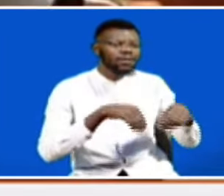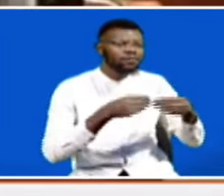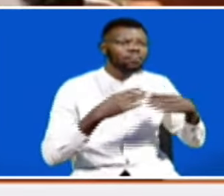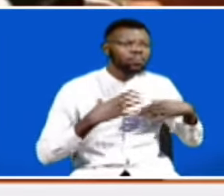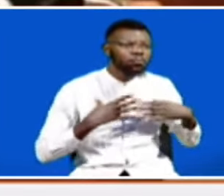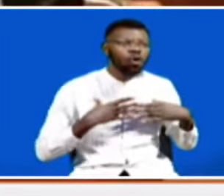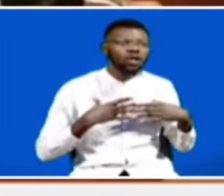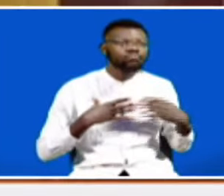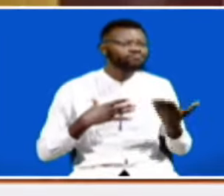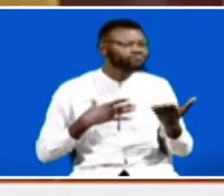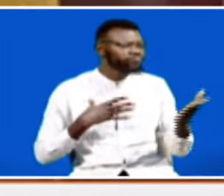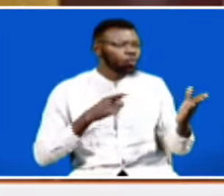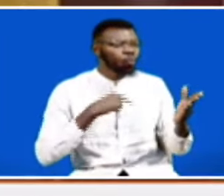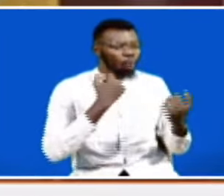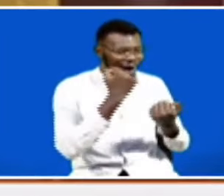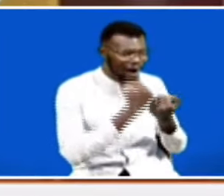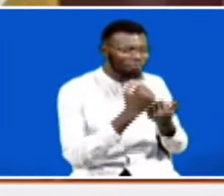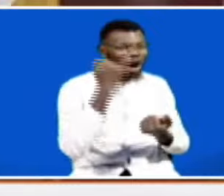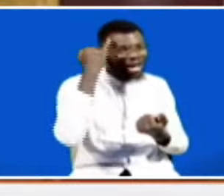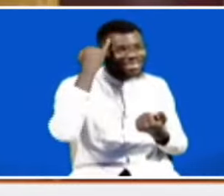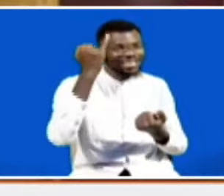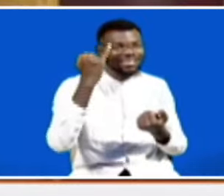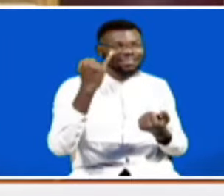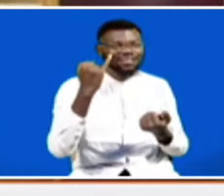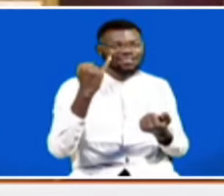people who support housing.